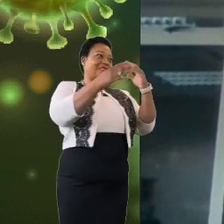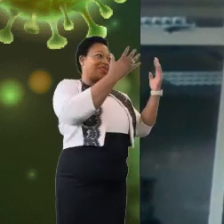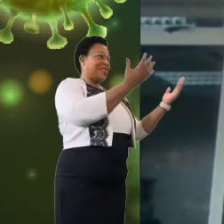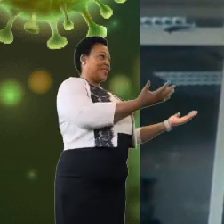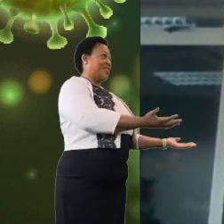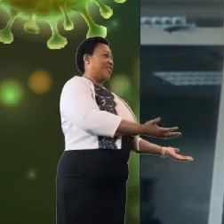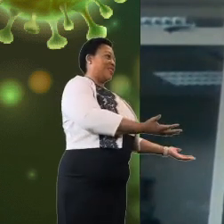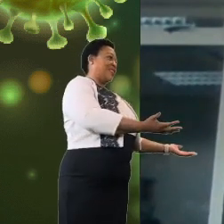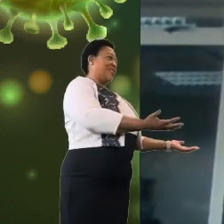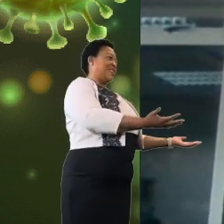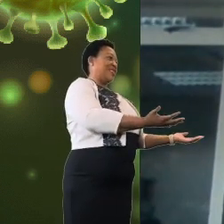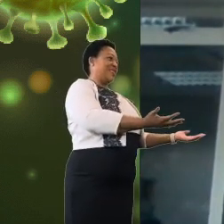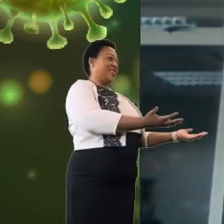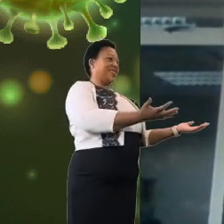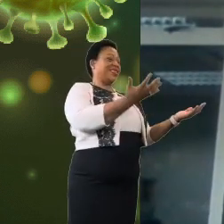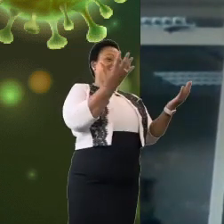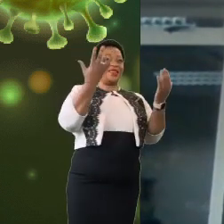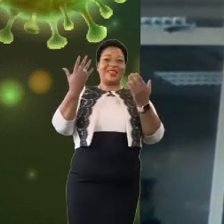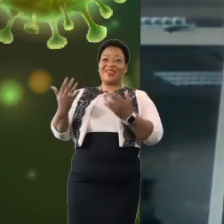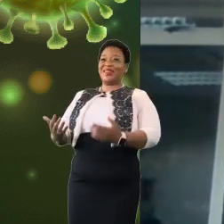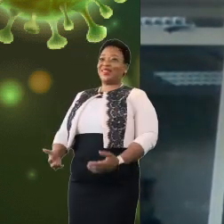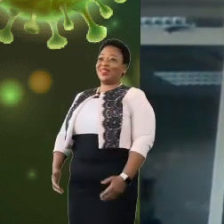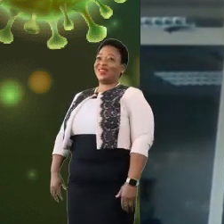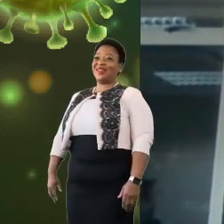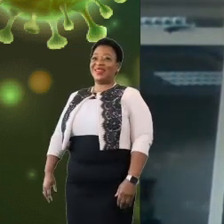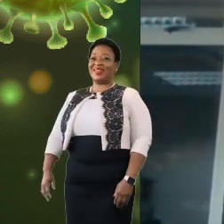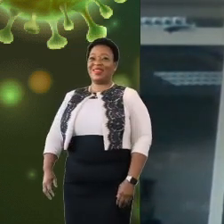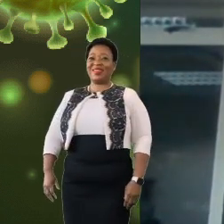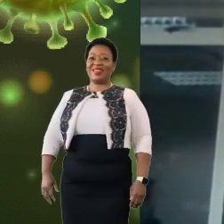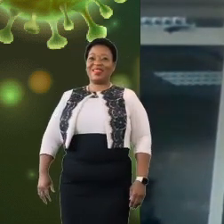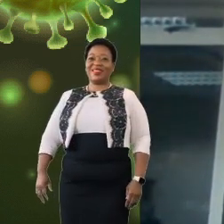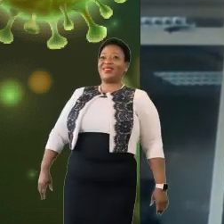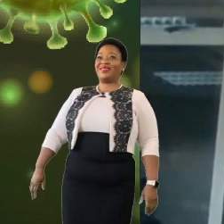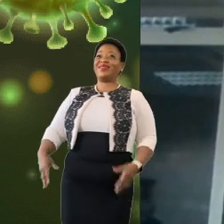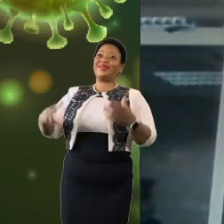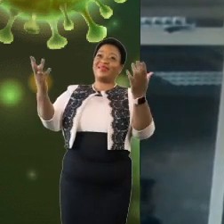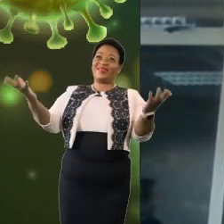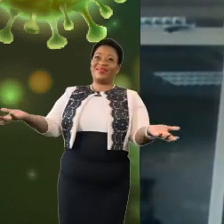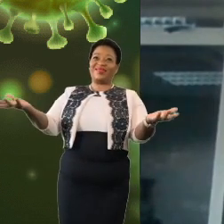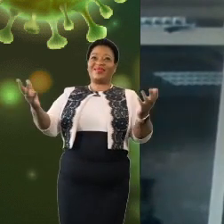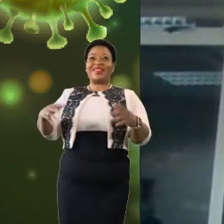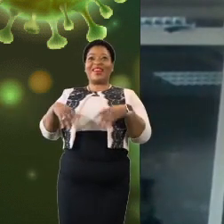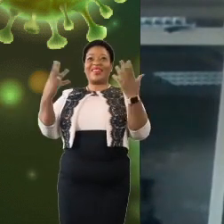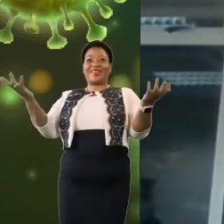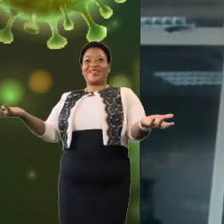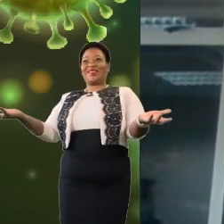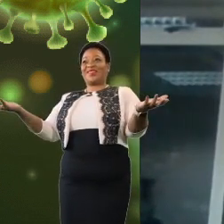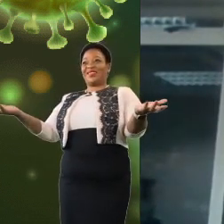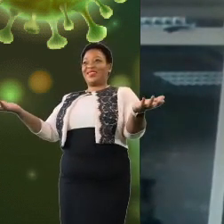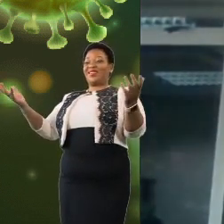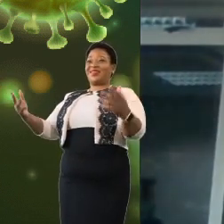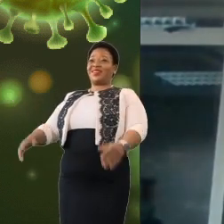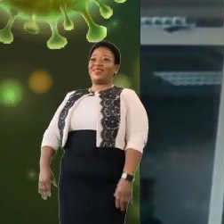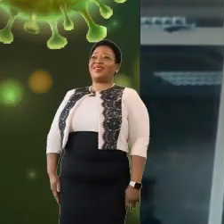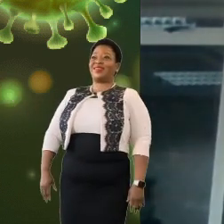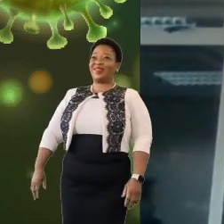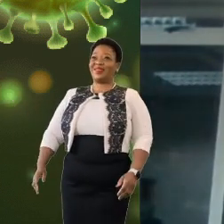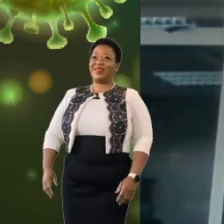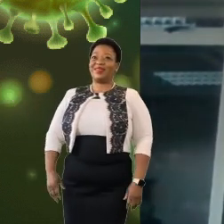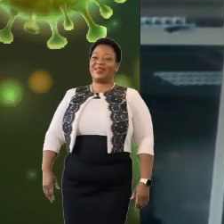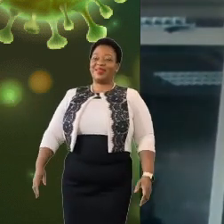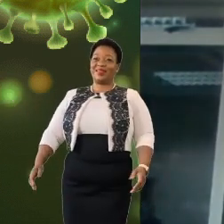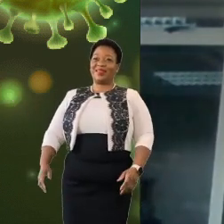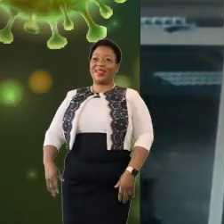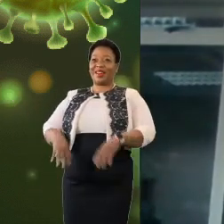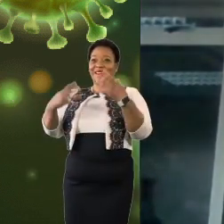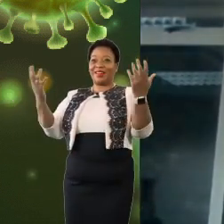the one-stop shop? And my response immediately was absolutely not. This is to